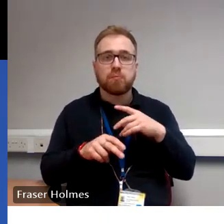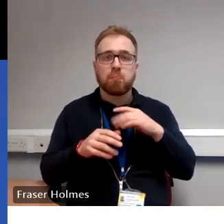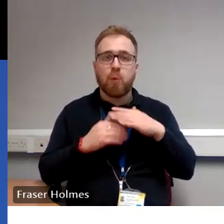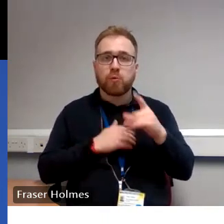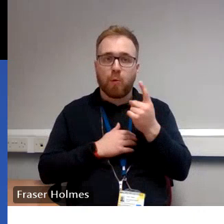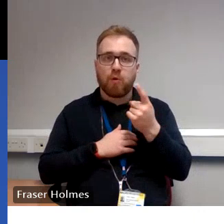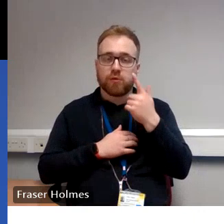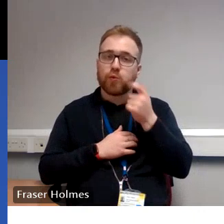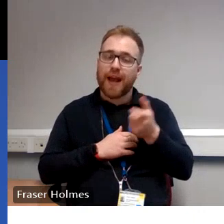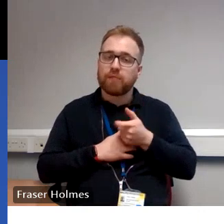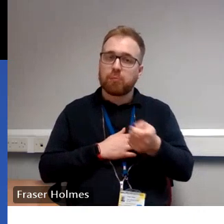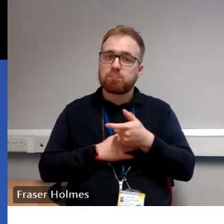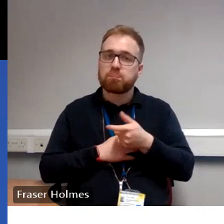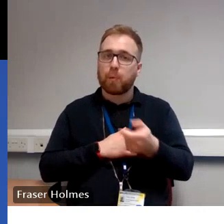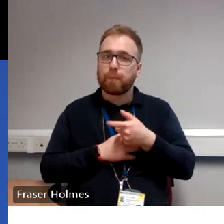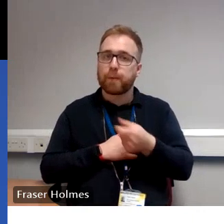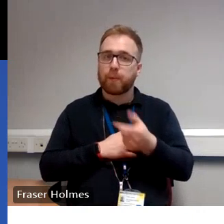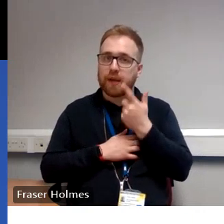free to do so.